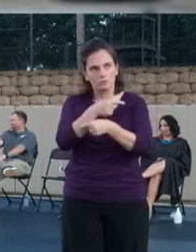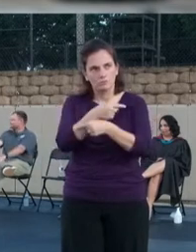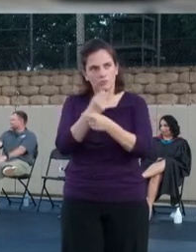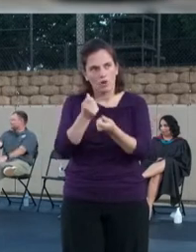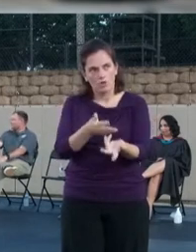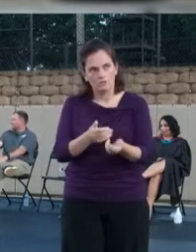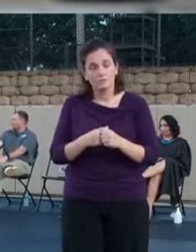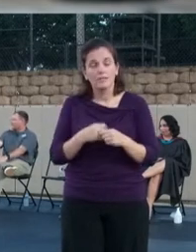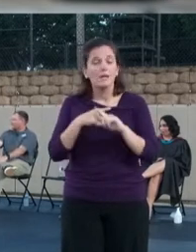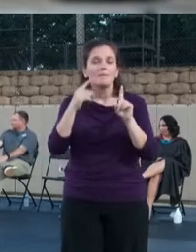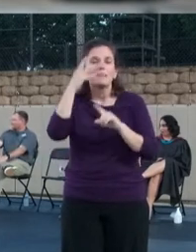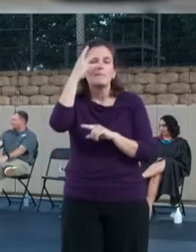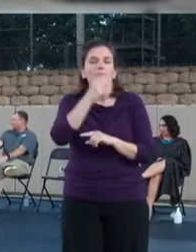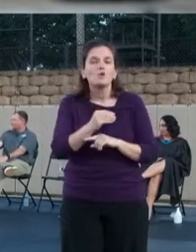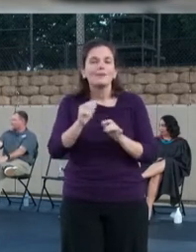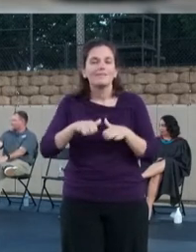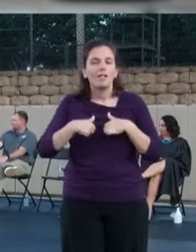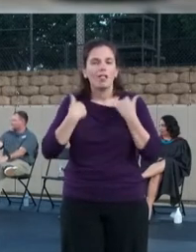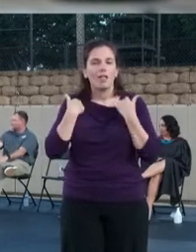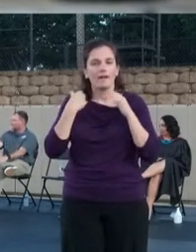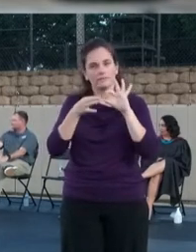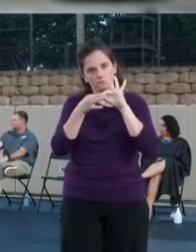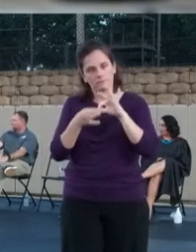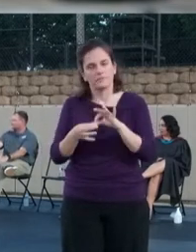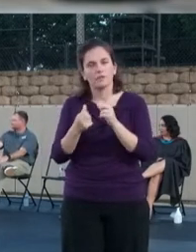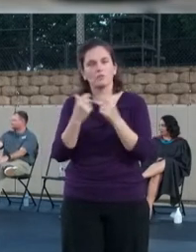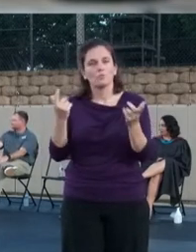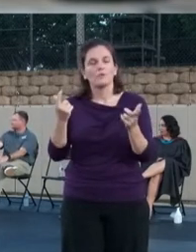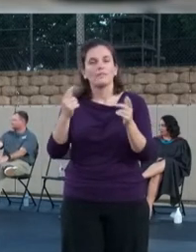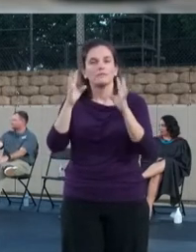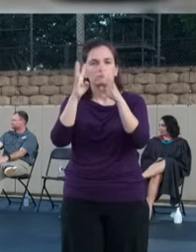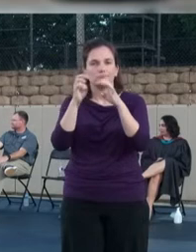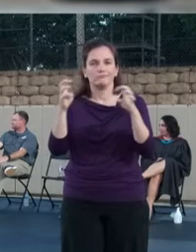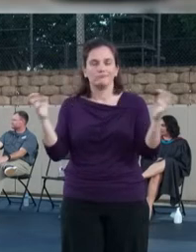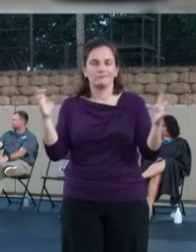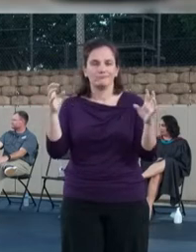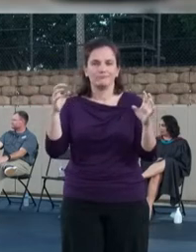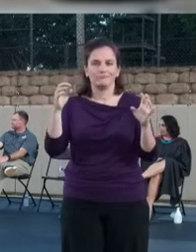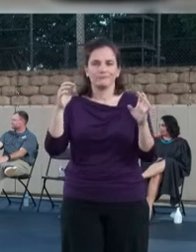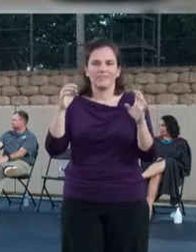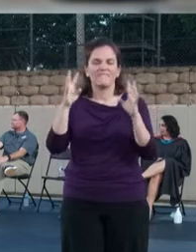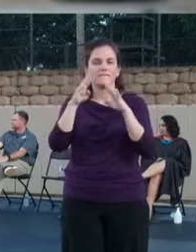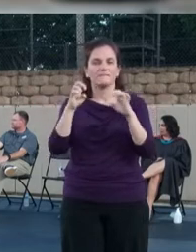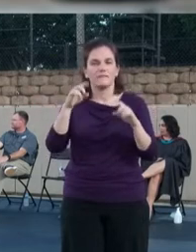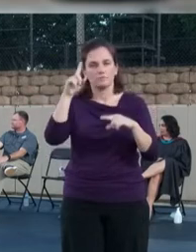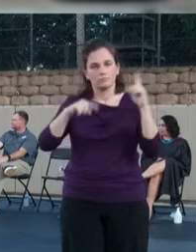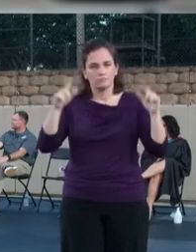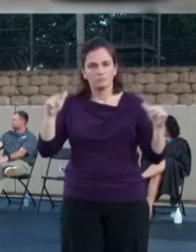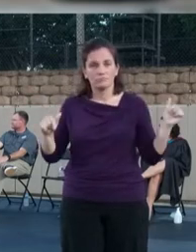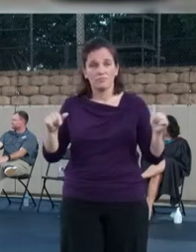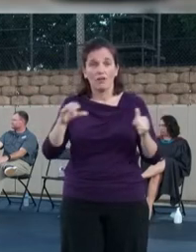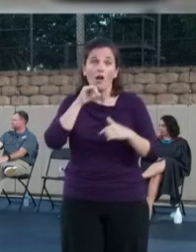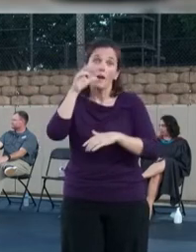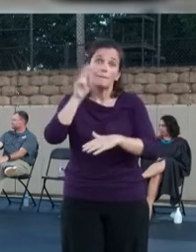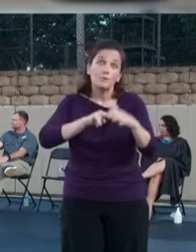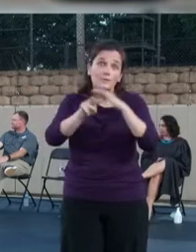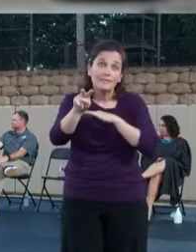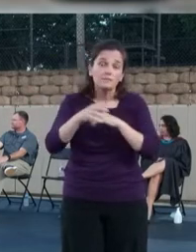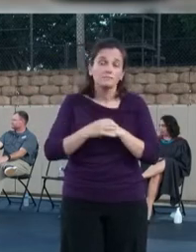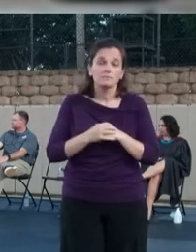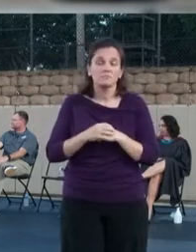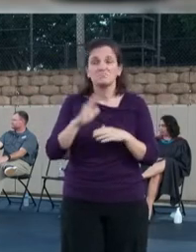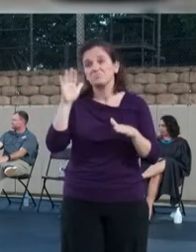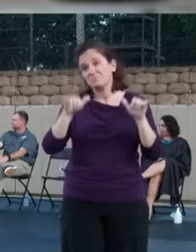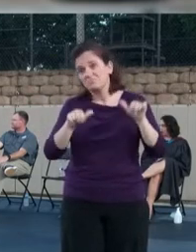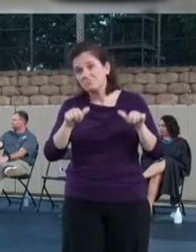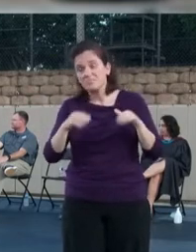of life lies in its dynamic versatility, its unpredictability, the uncertainty of whether